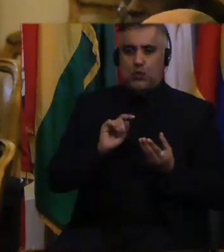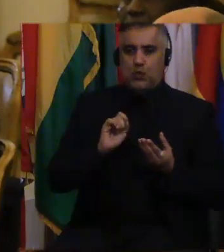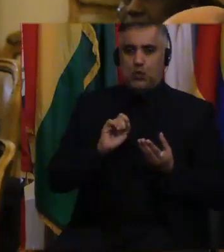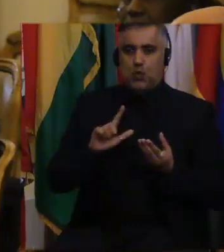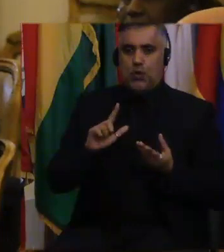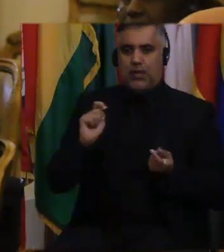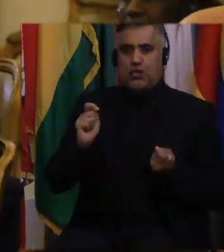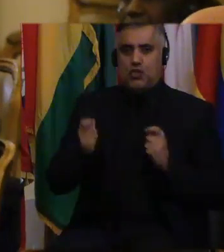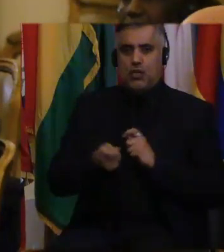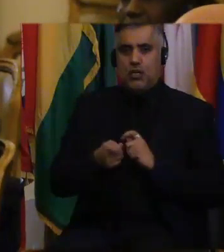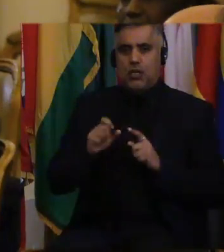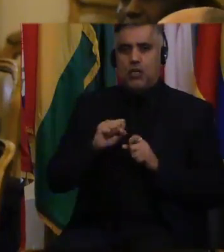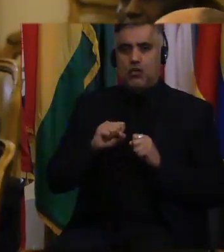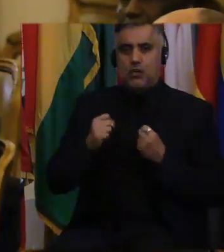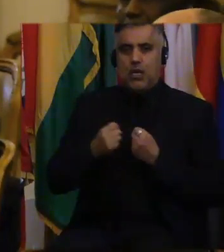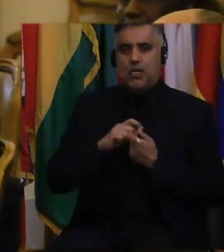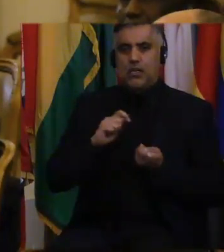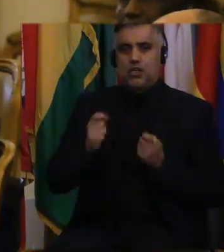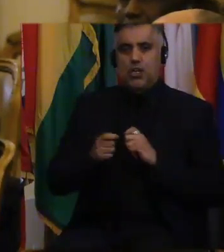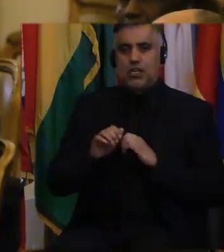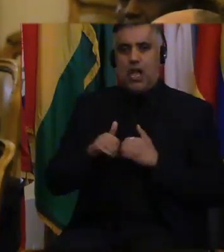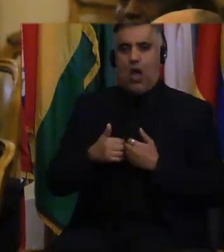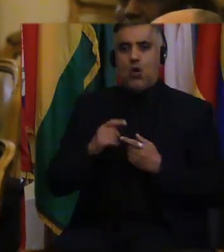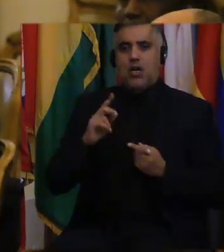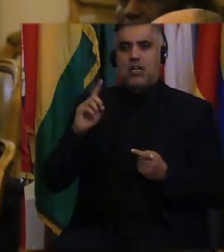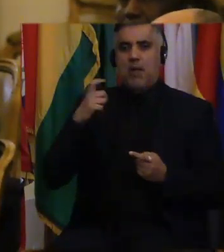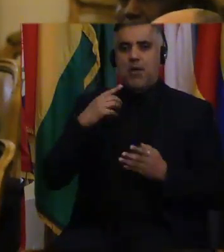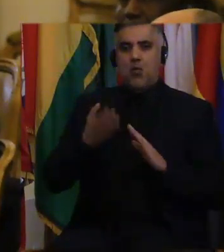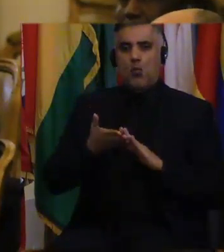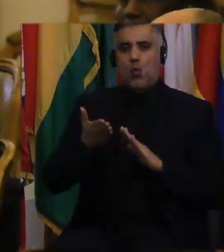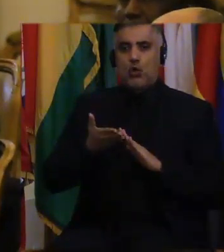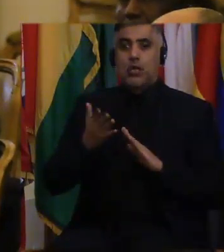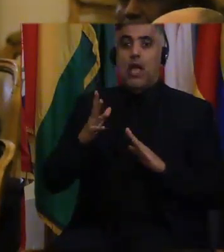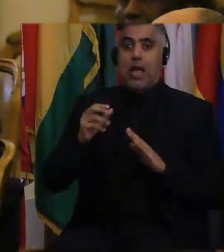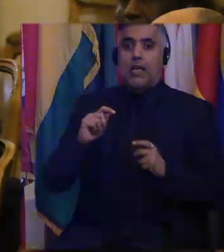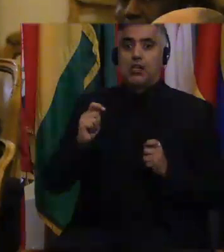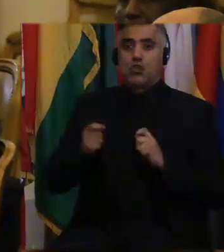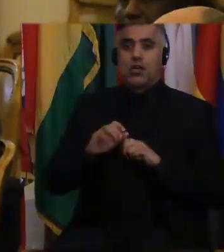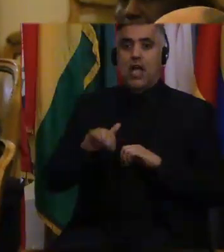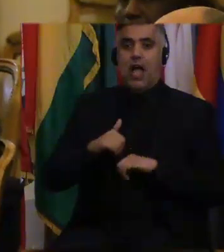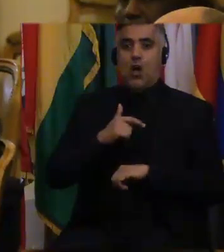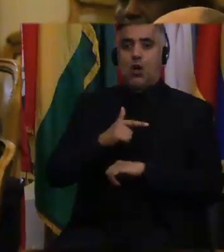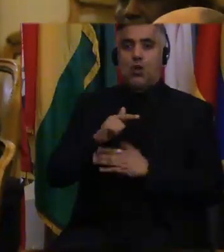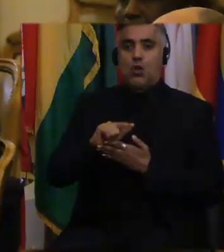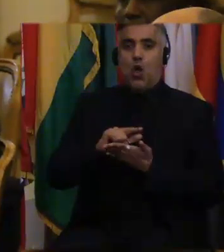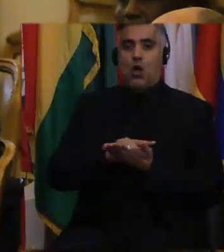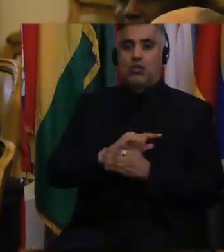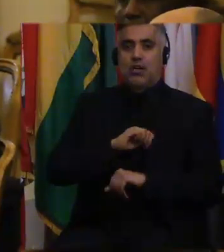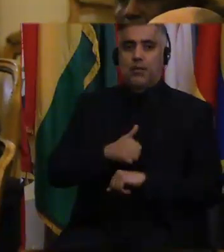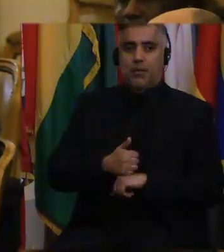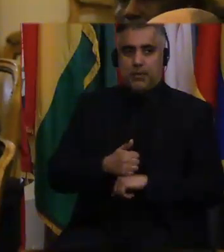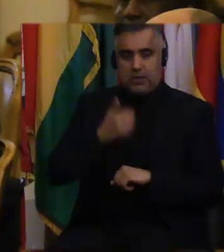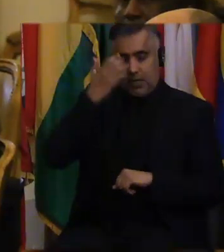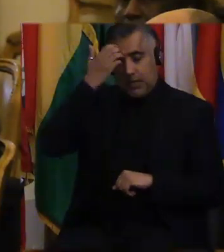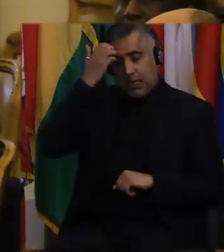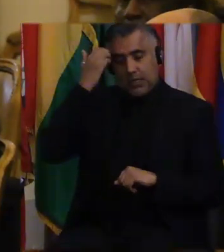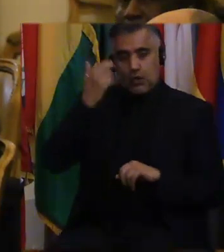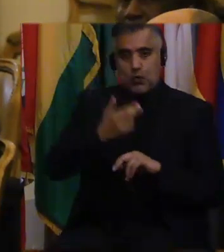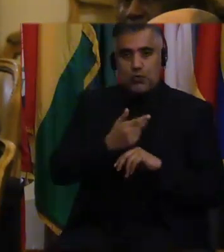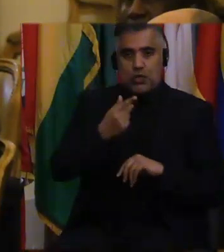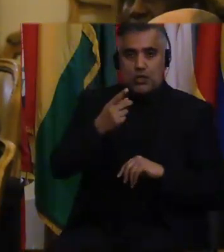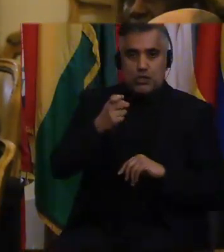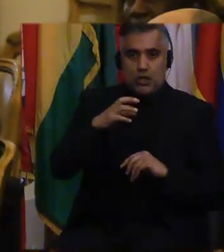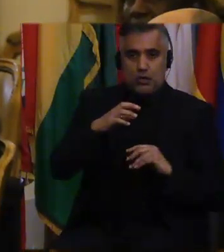will change societies, change how governments work, and eventually change how laws are implemented such that they take gender